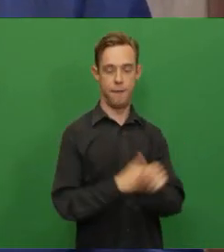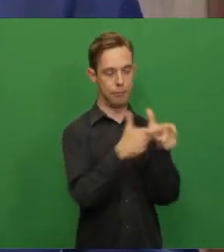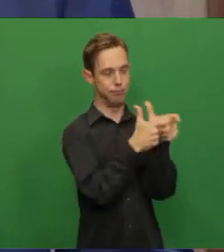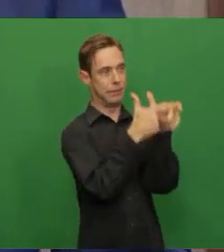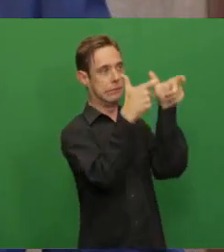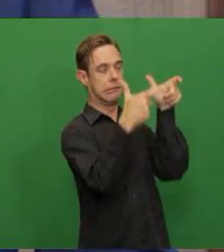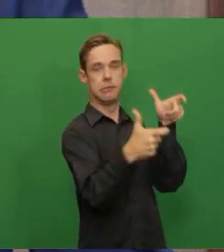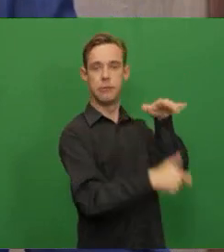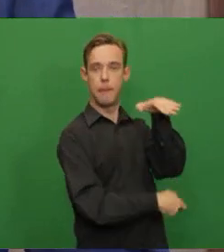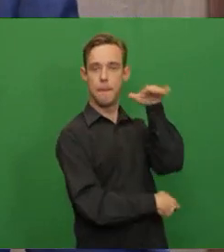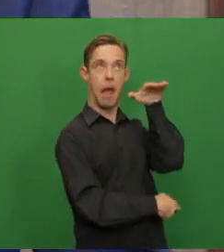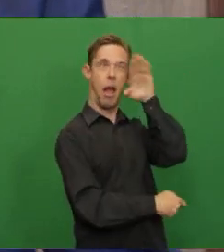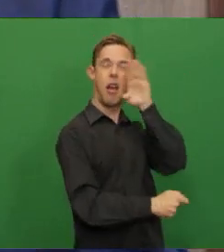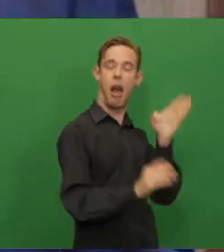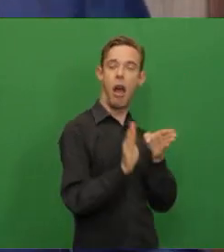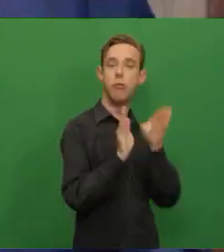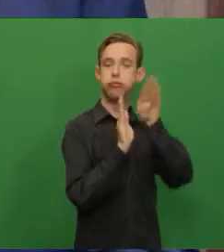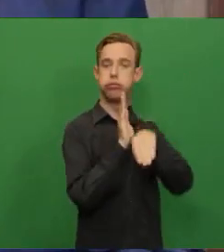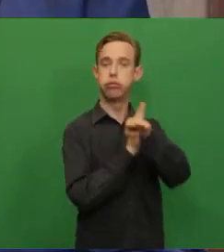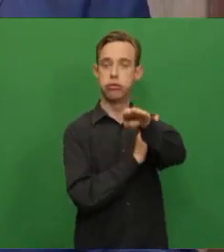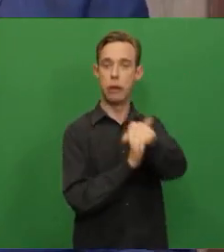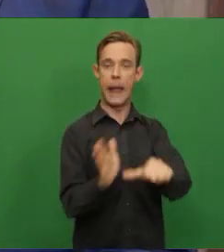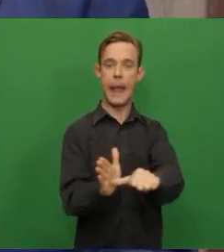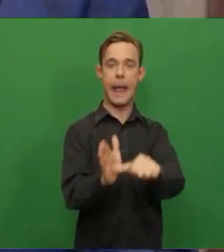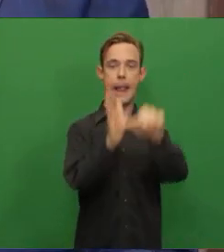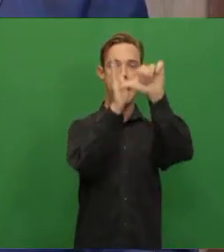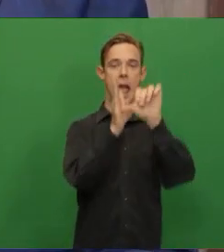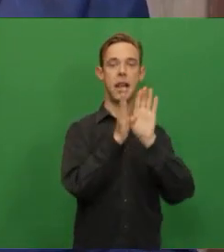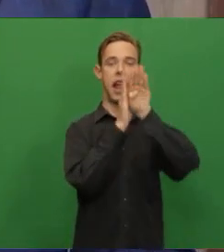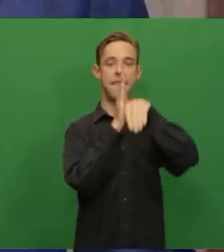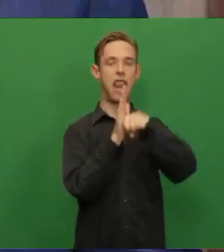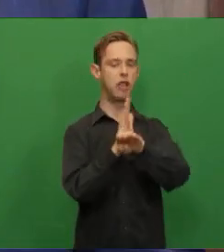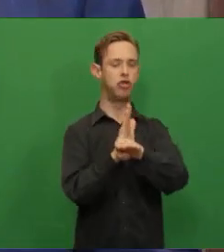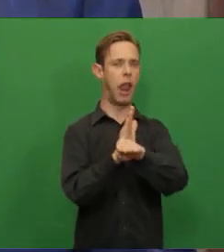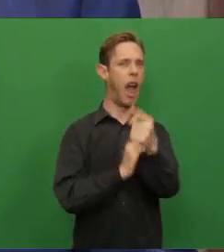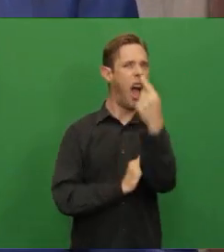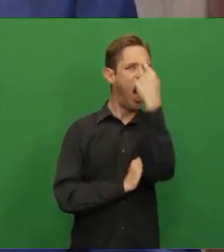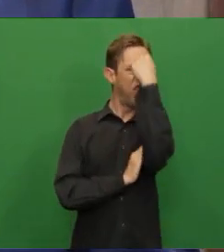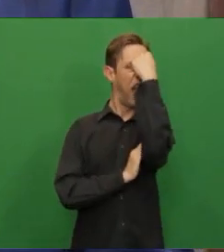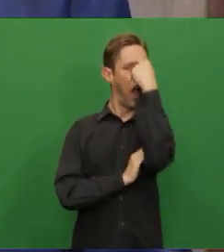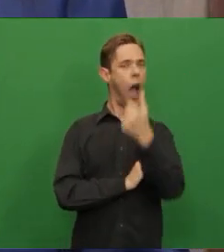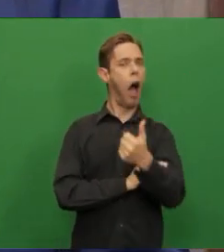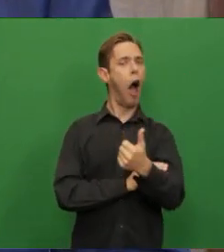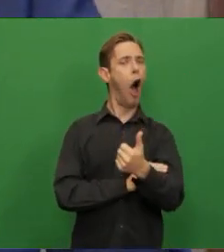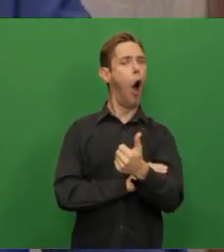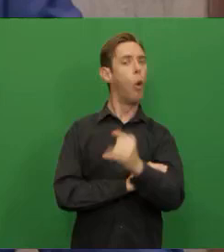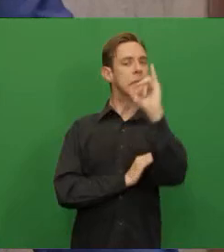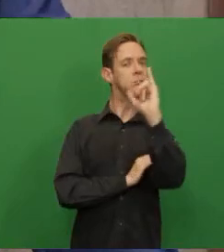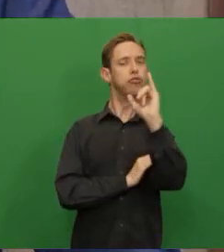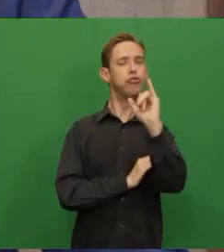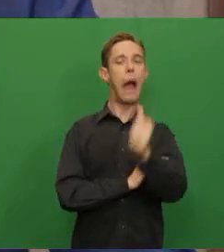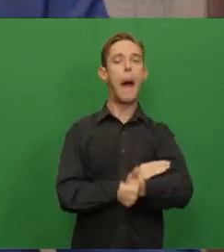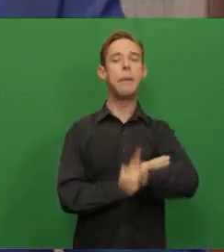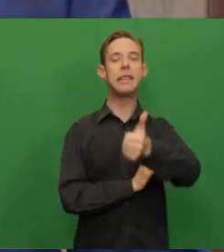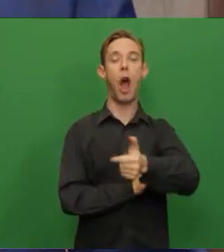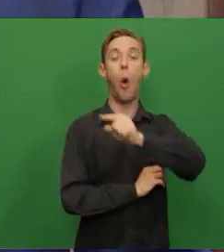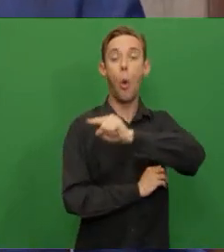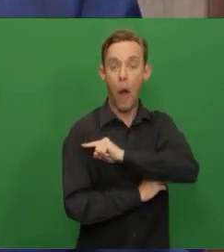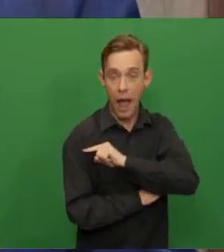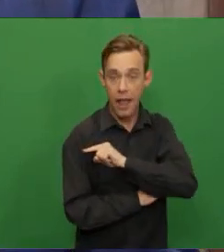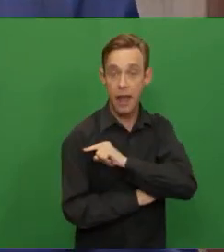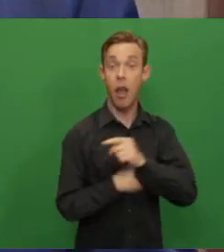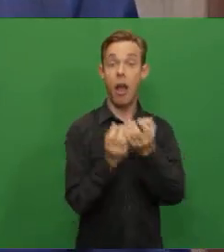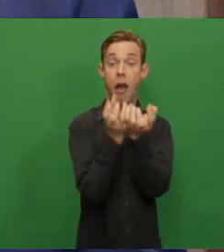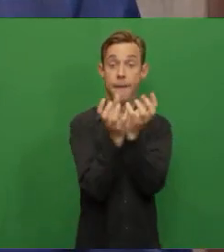inflation, although slightly lower than the September projection. Headline inflation is